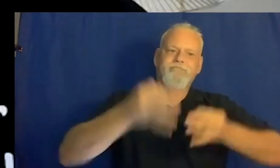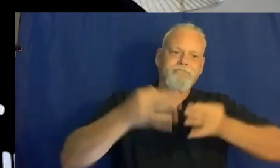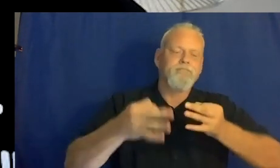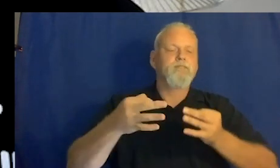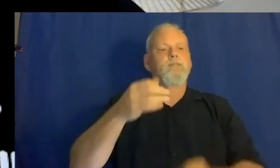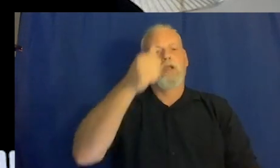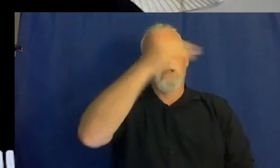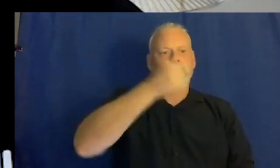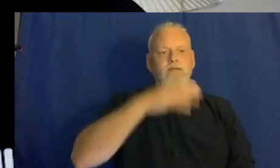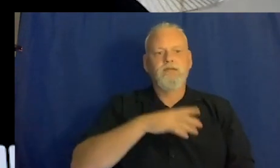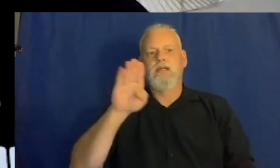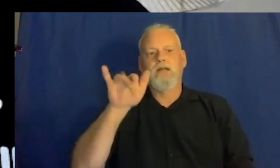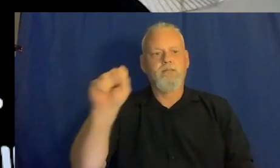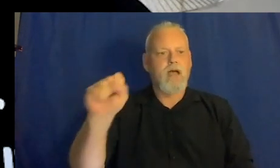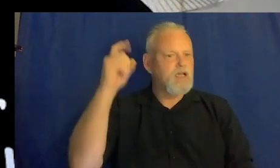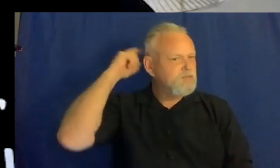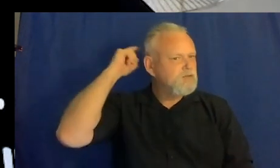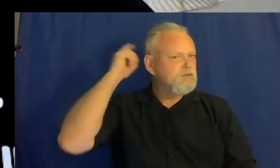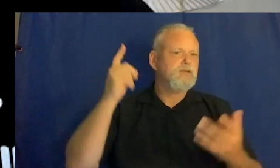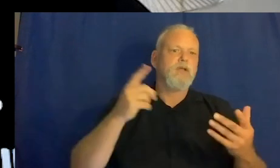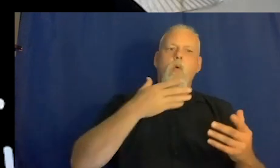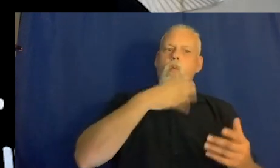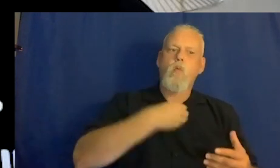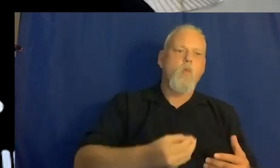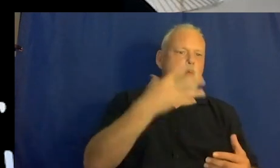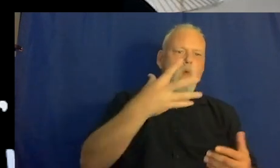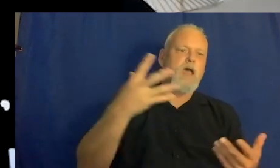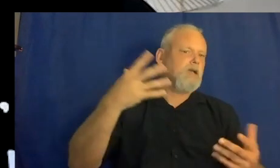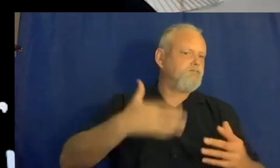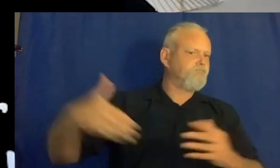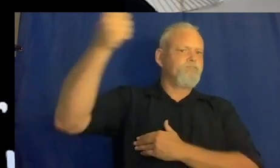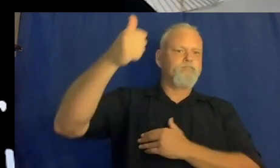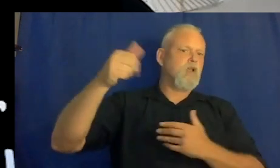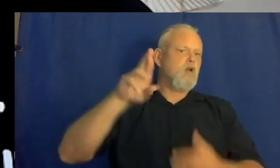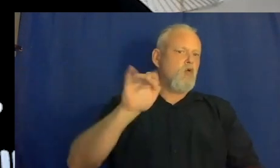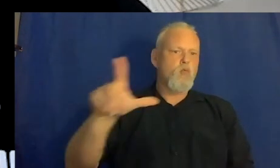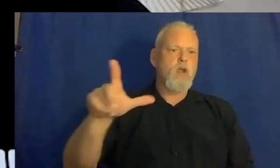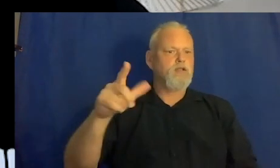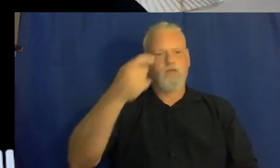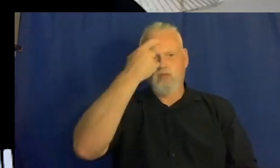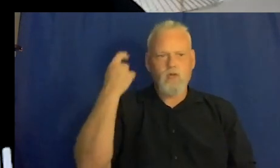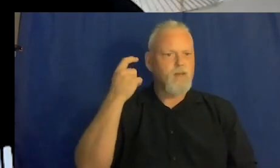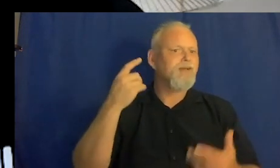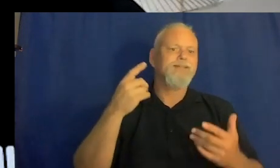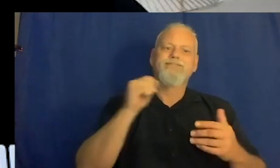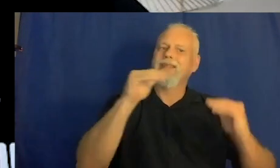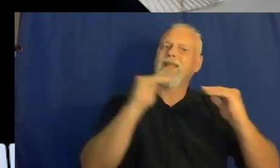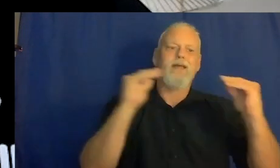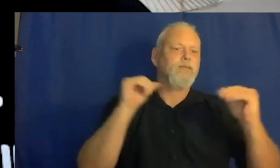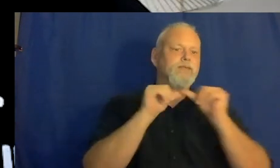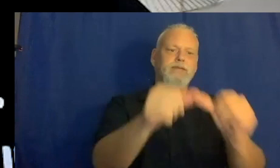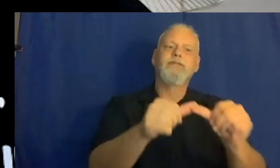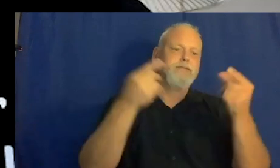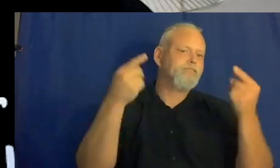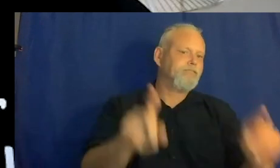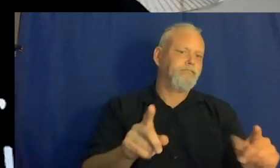bias, gender-based violence, white supremacy, and racial trauma create settings in which inequities continue to thrive. They are